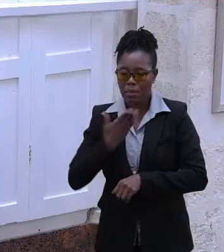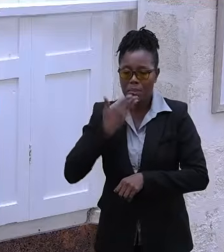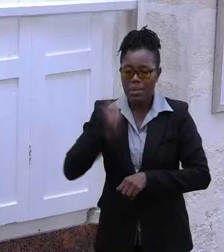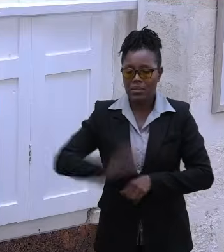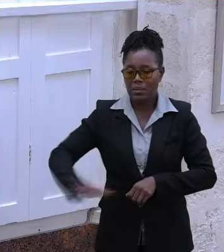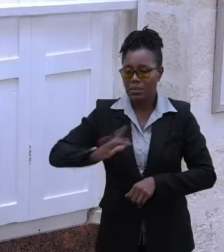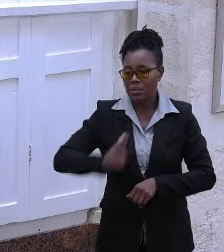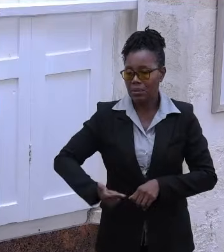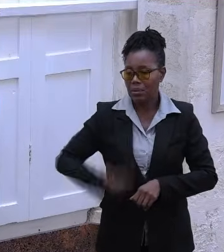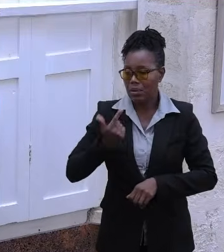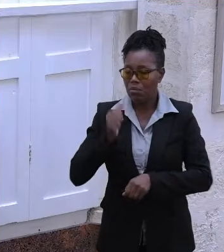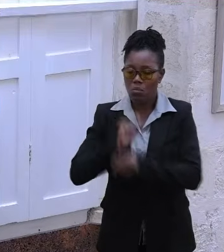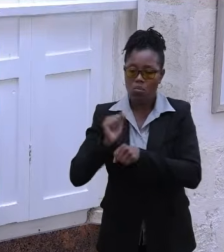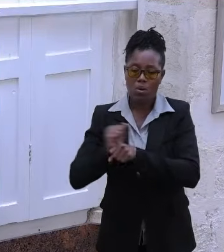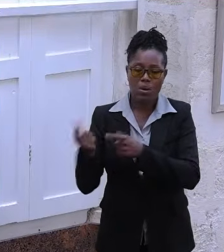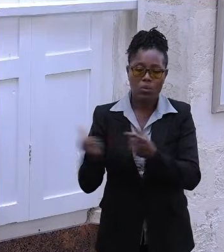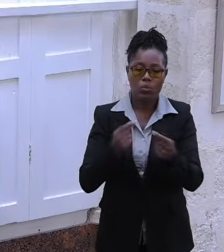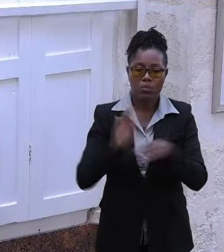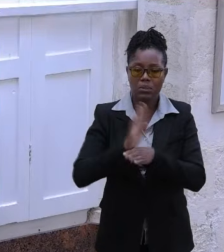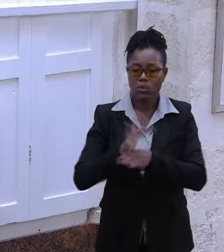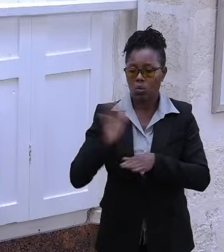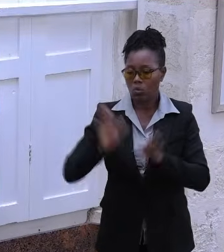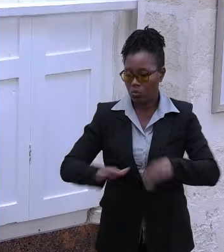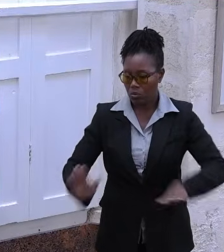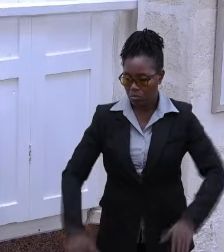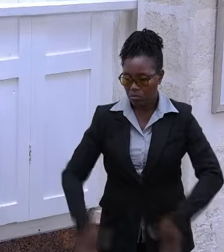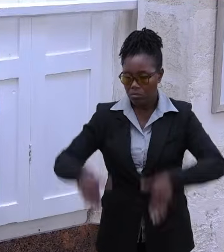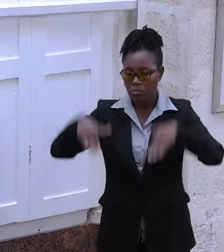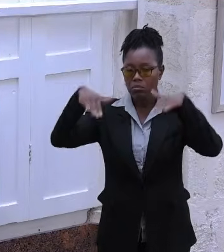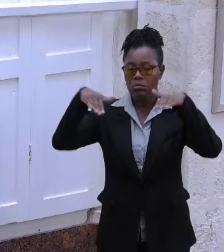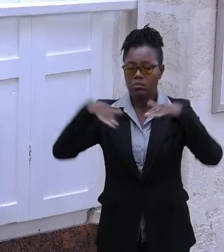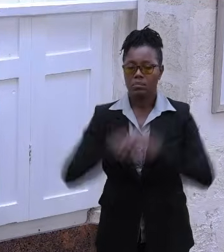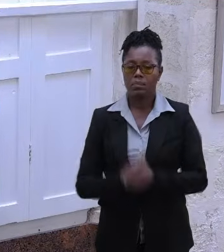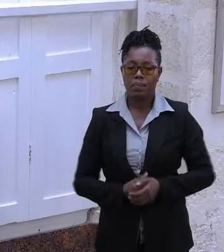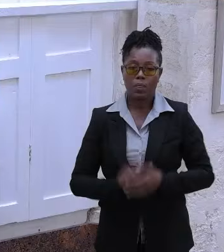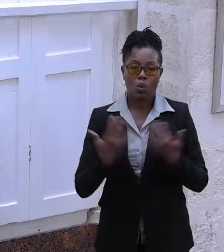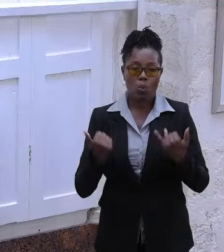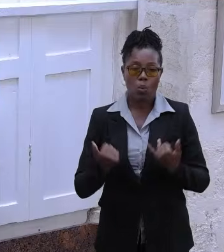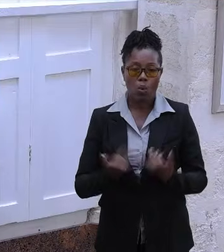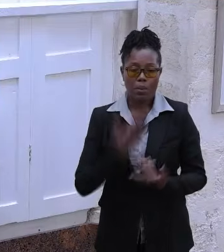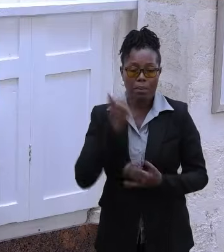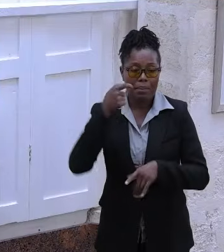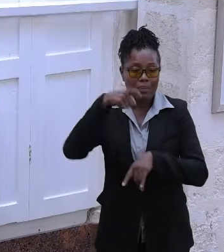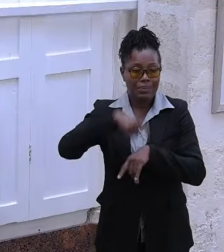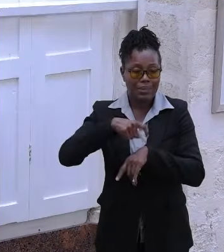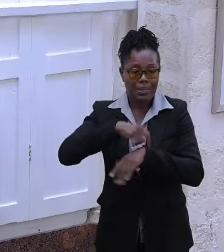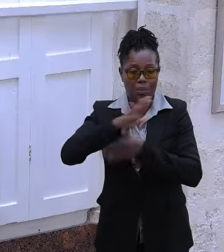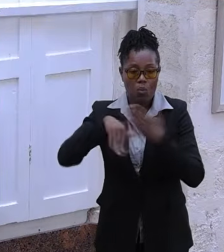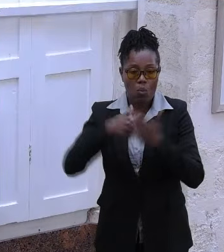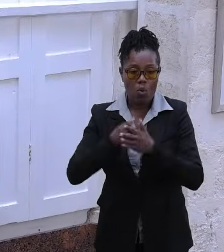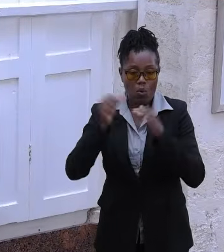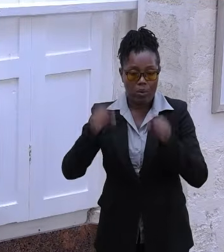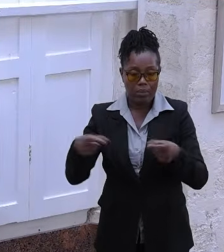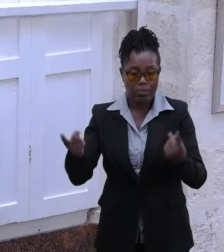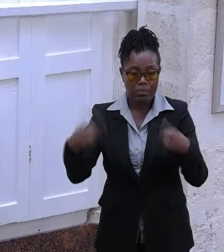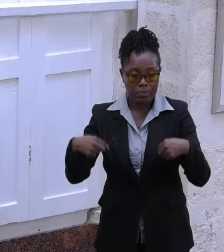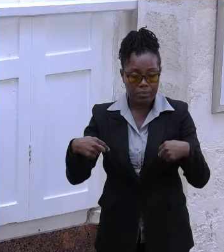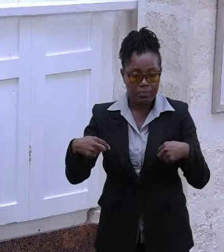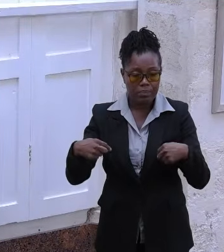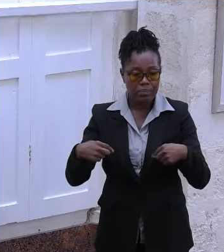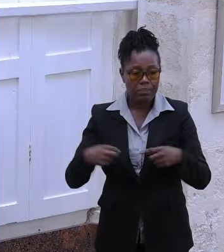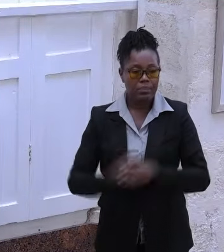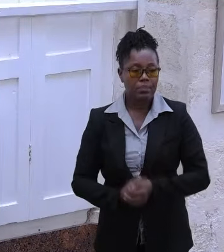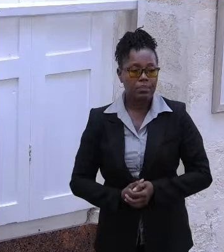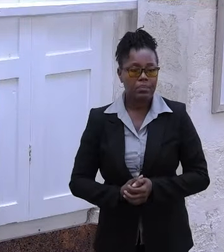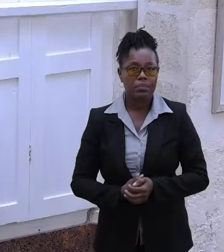work, do business, and raise our children. And we want the appropriate time where all of us are present. And I now